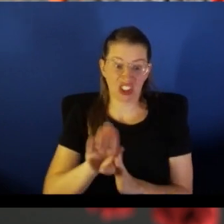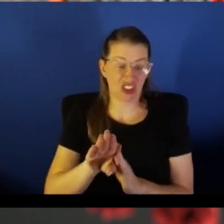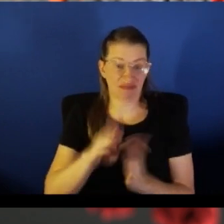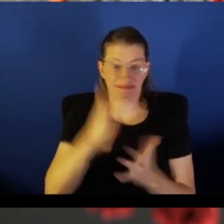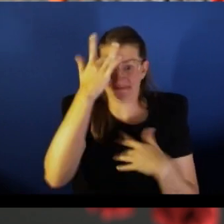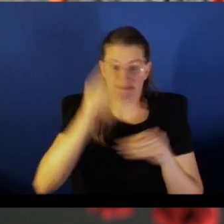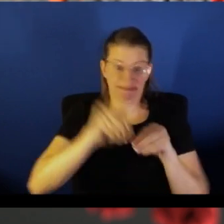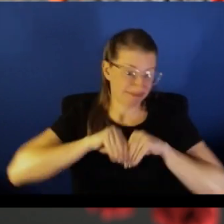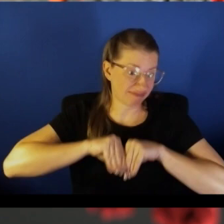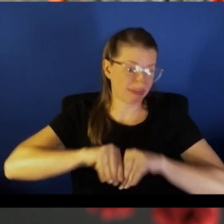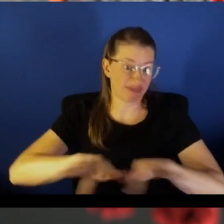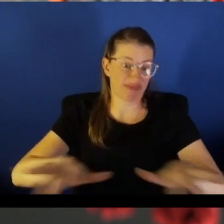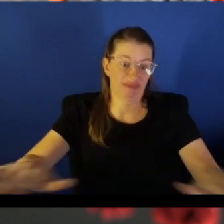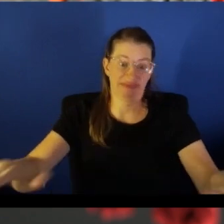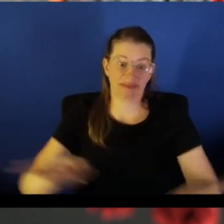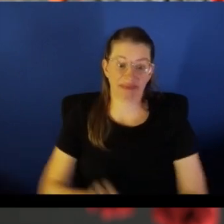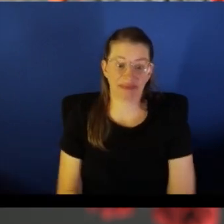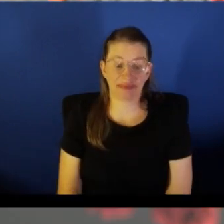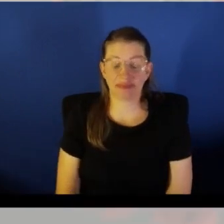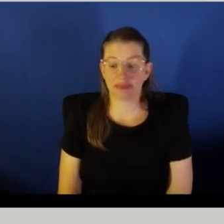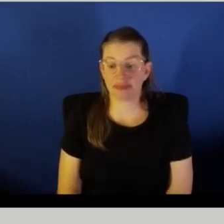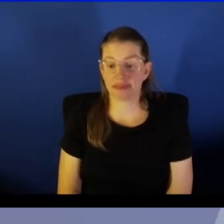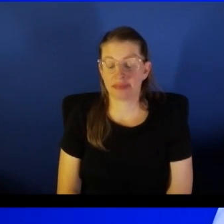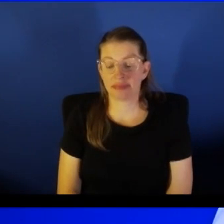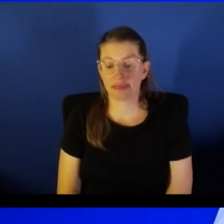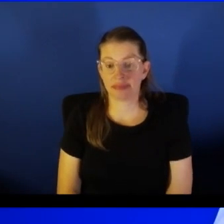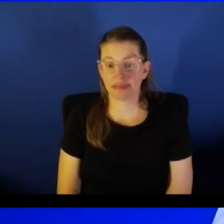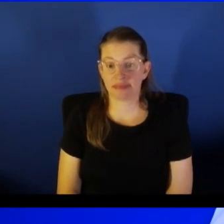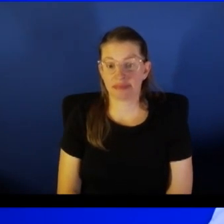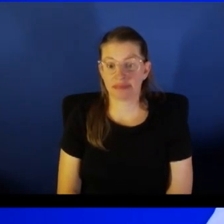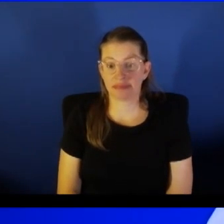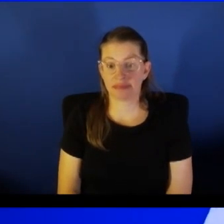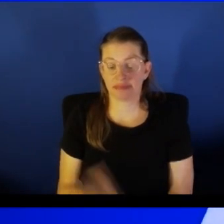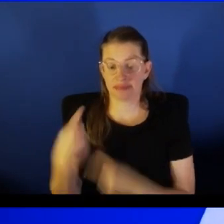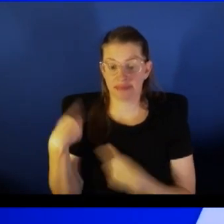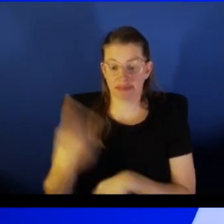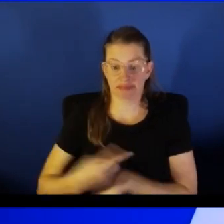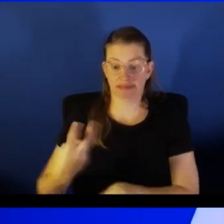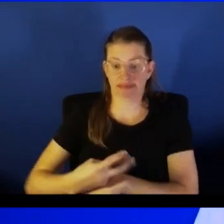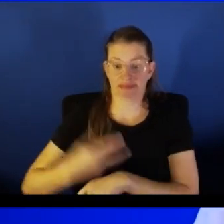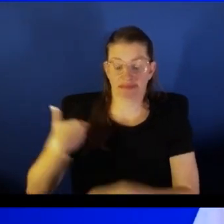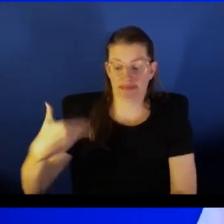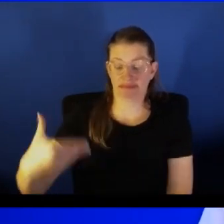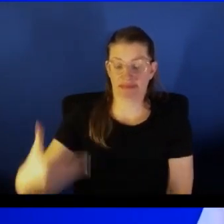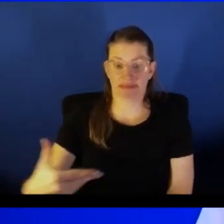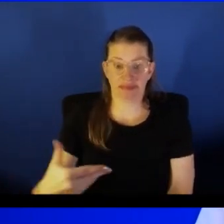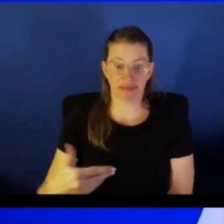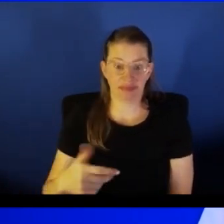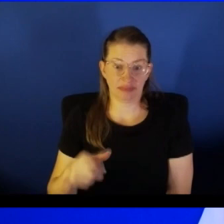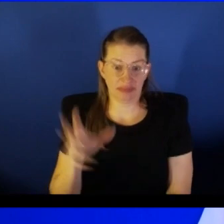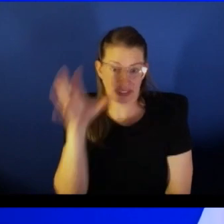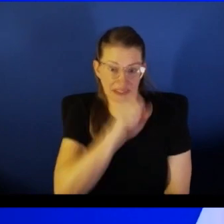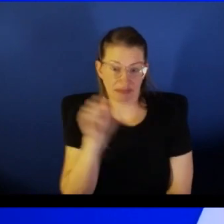we've been talking about for several days now. And it looks like that it's estimated